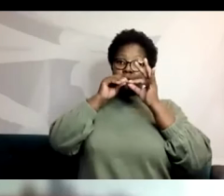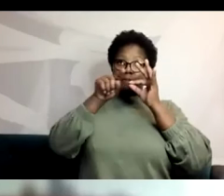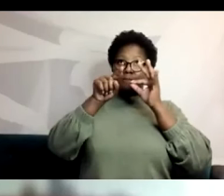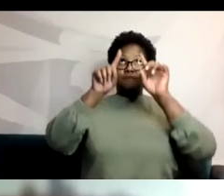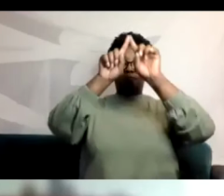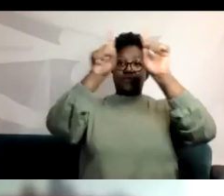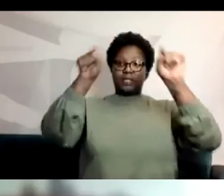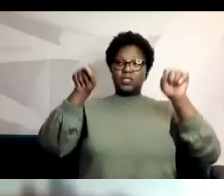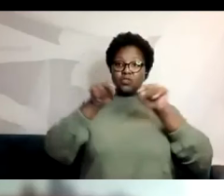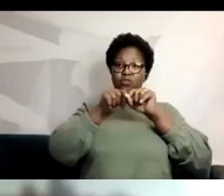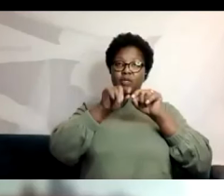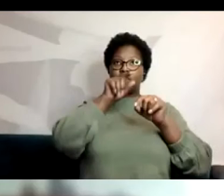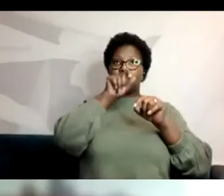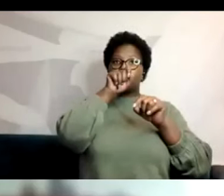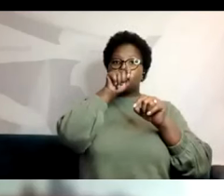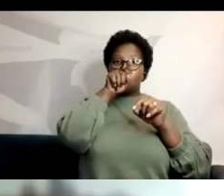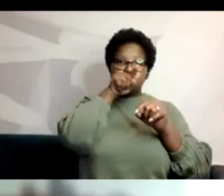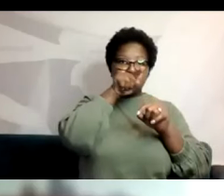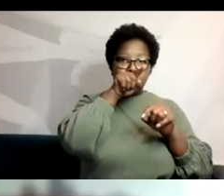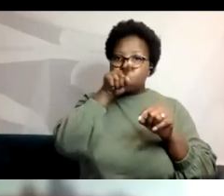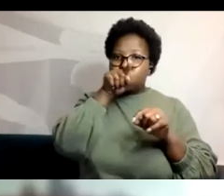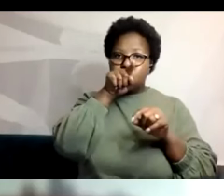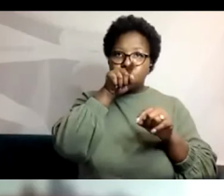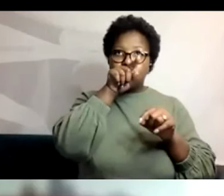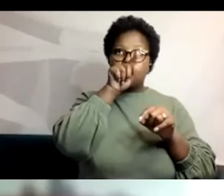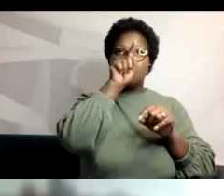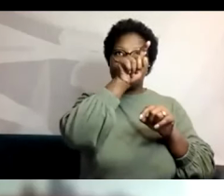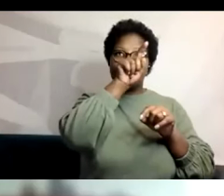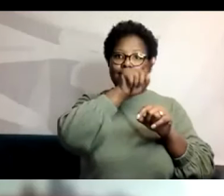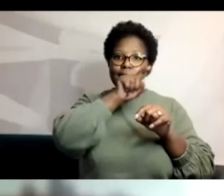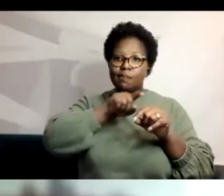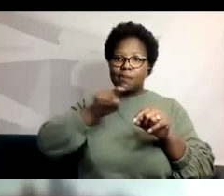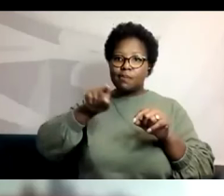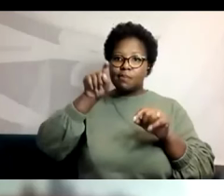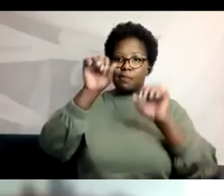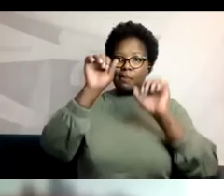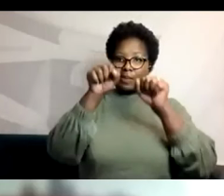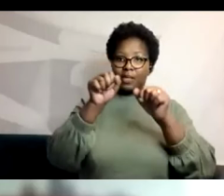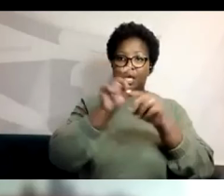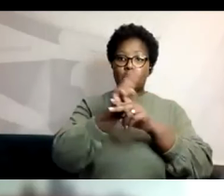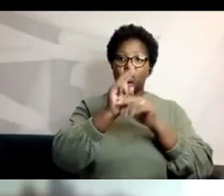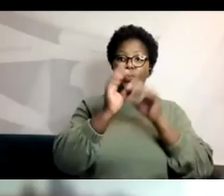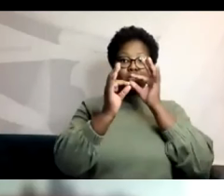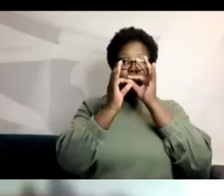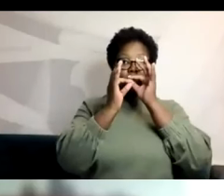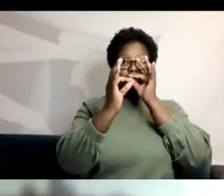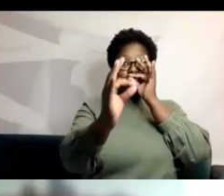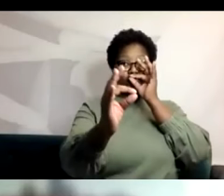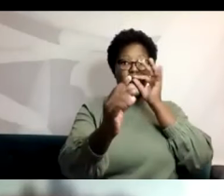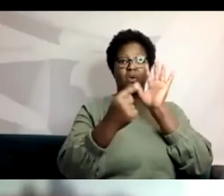order for it to click around much like a mouse. Could you show the video, please?